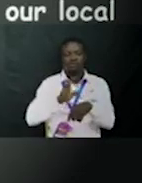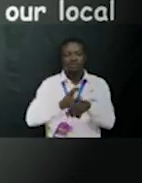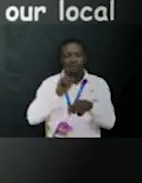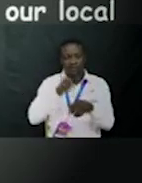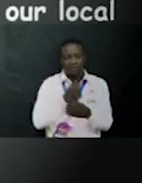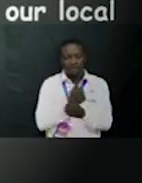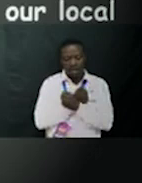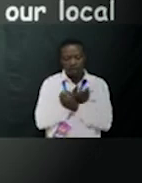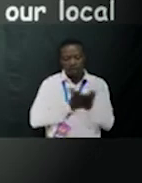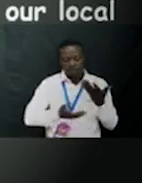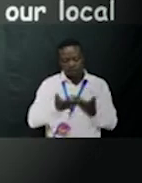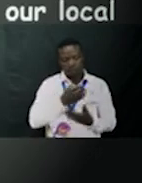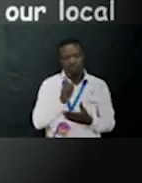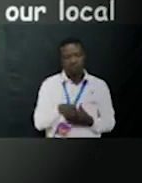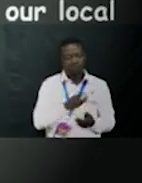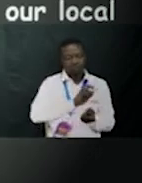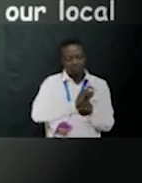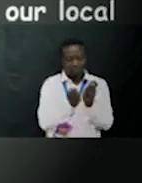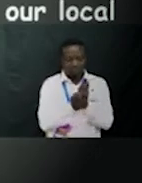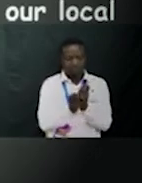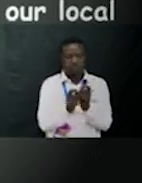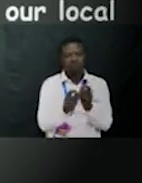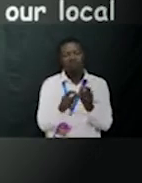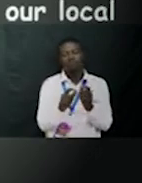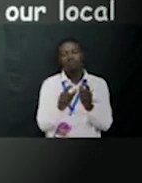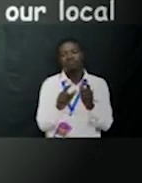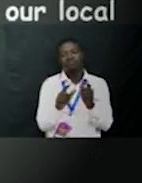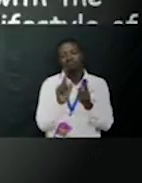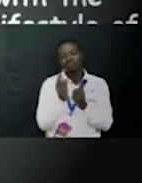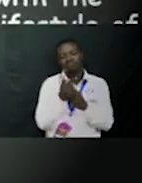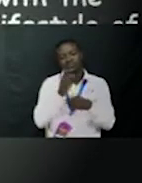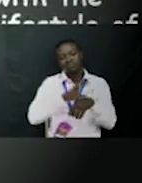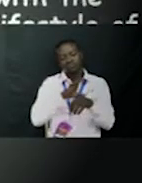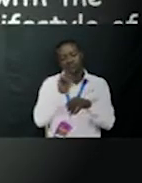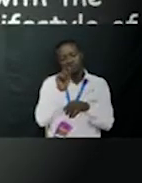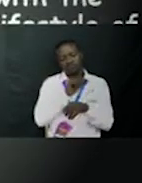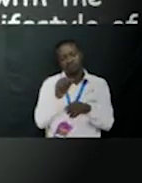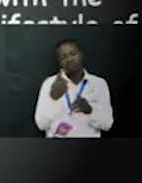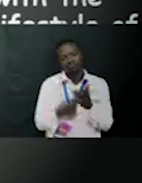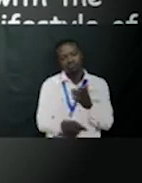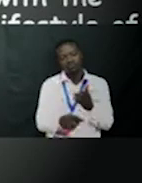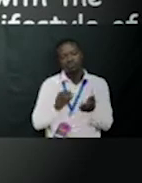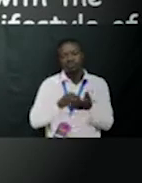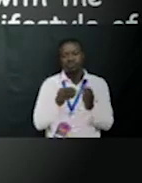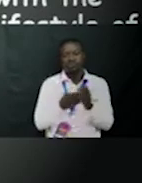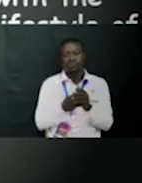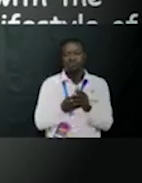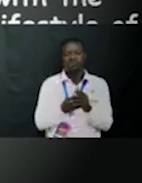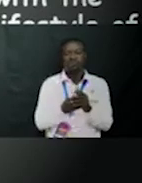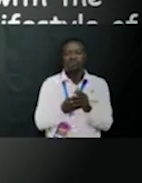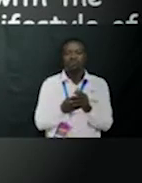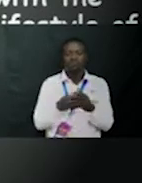them. Repositioning the local church, therefore, will mean creating the